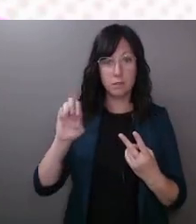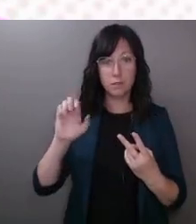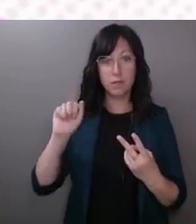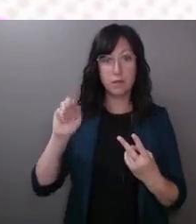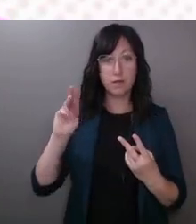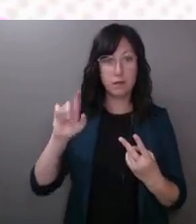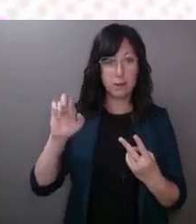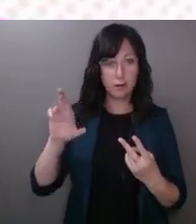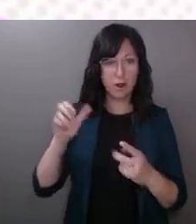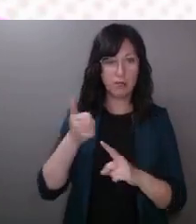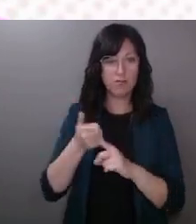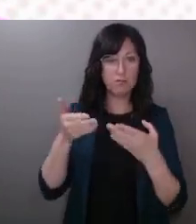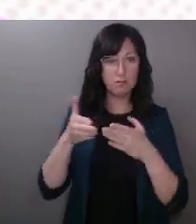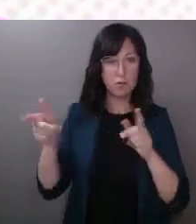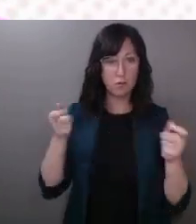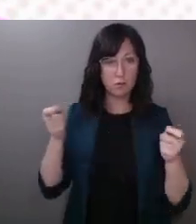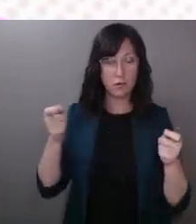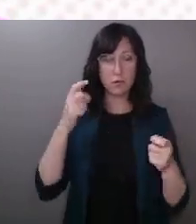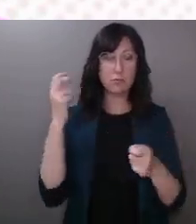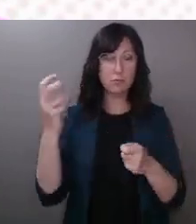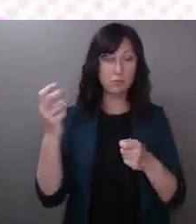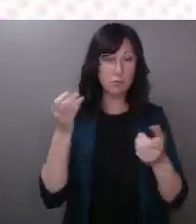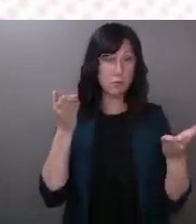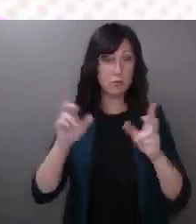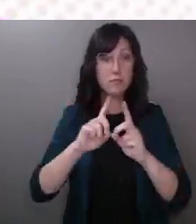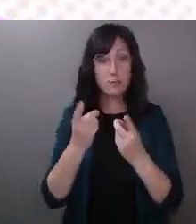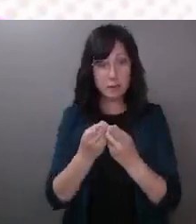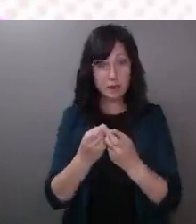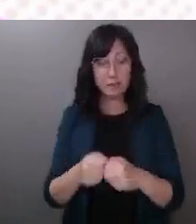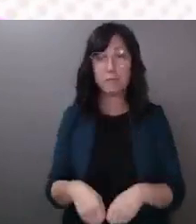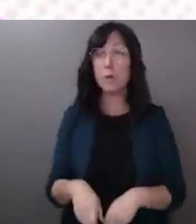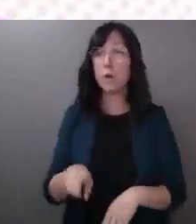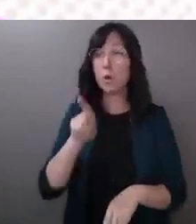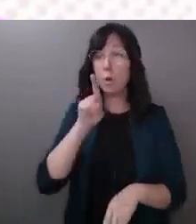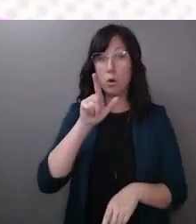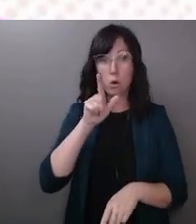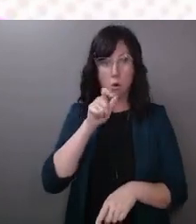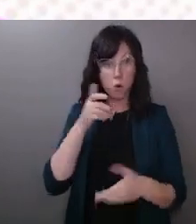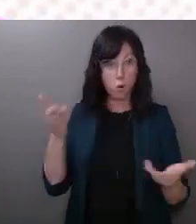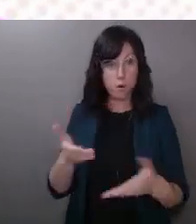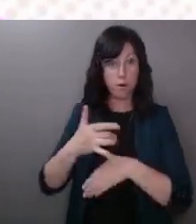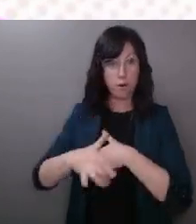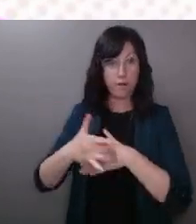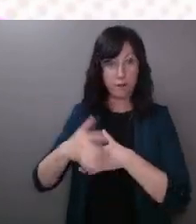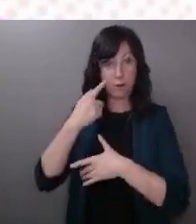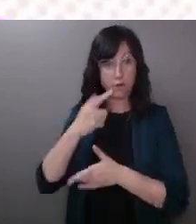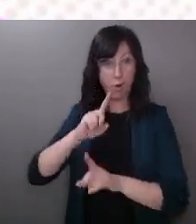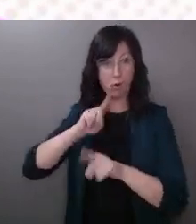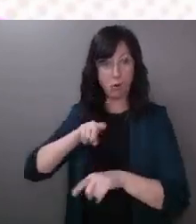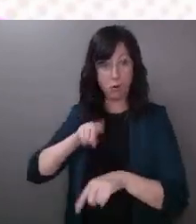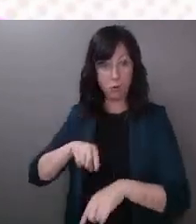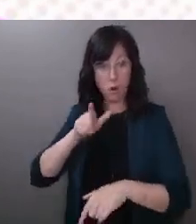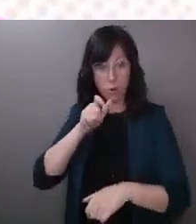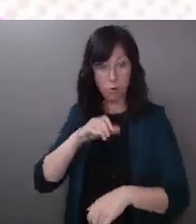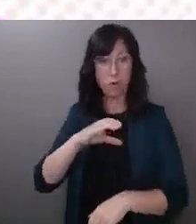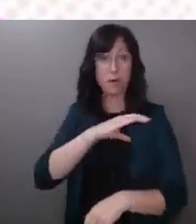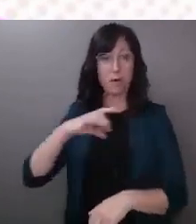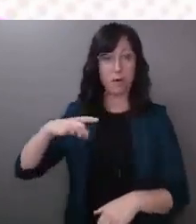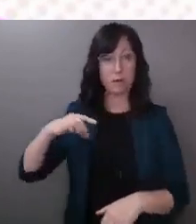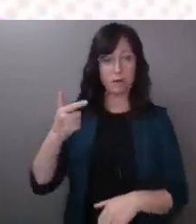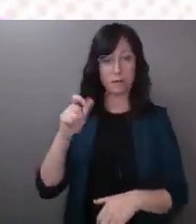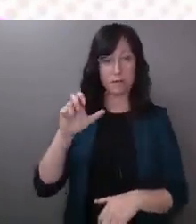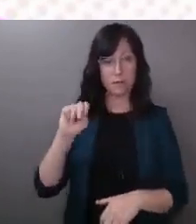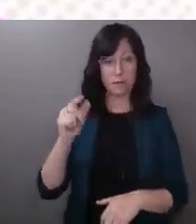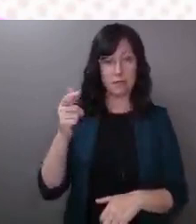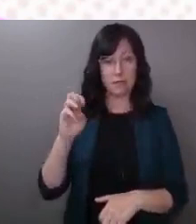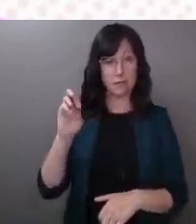General Manager of Transportation Services Department. Available to answer questions from the media, we also have Councillor Glenn Gower,